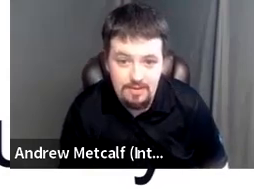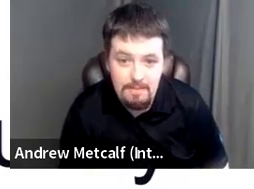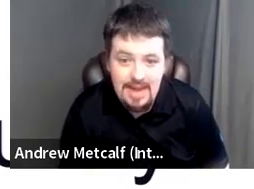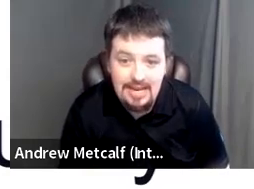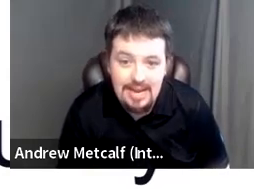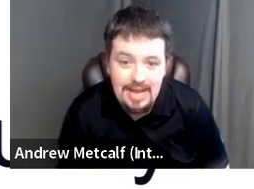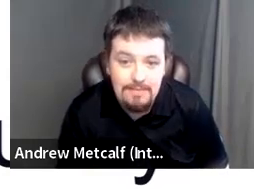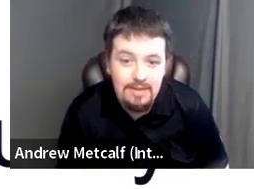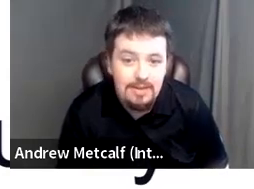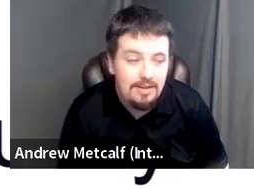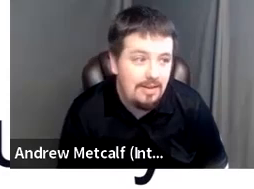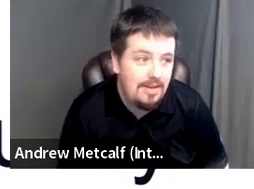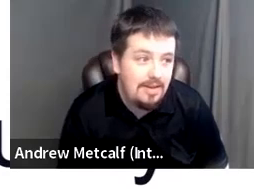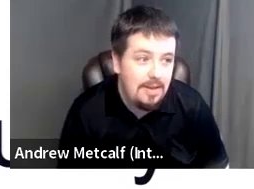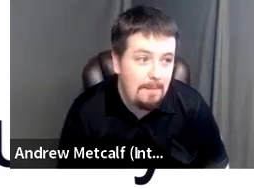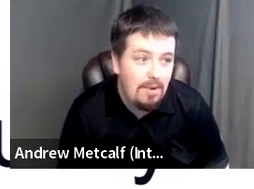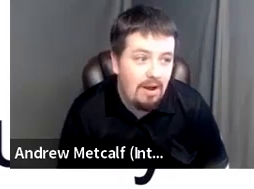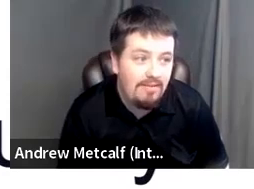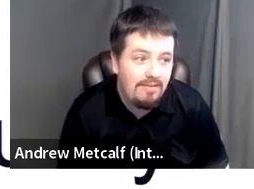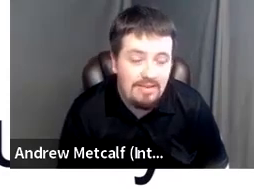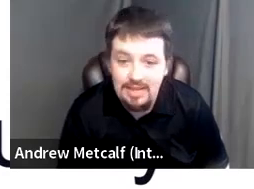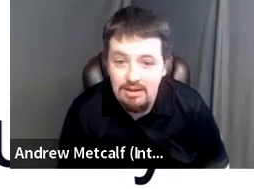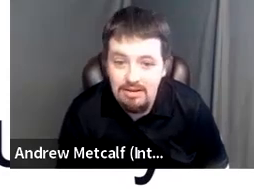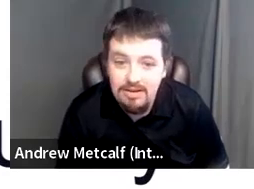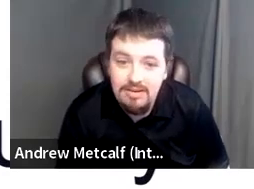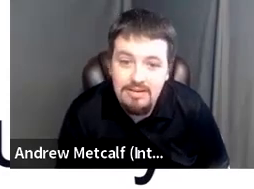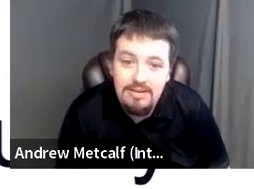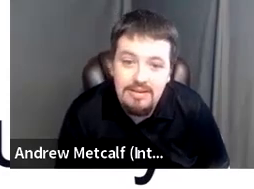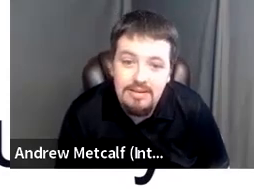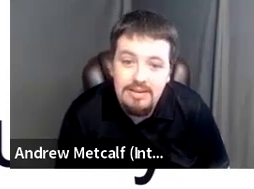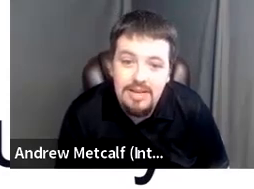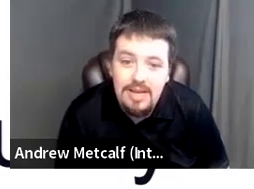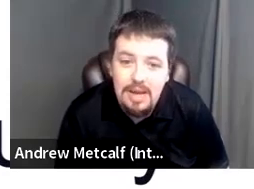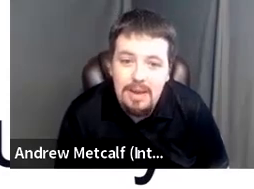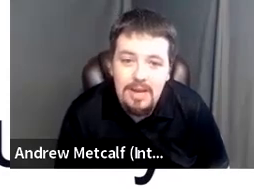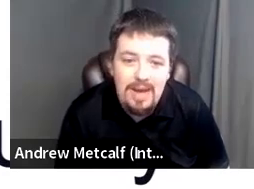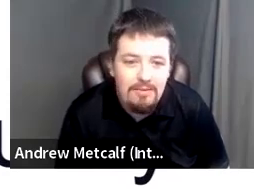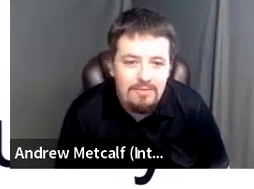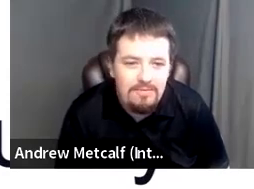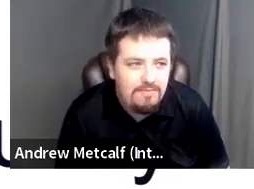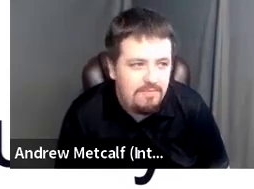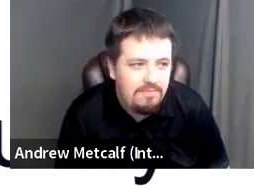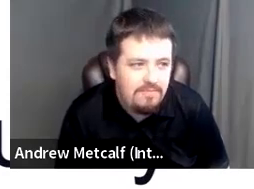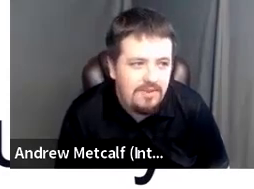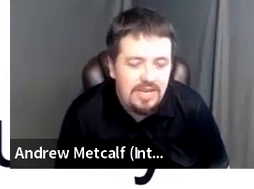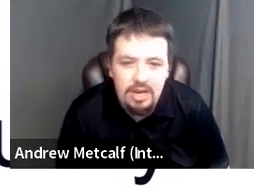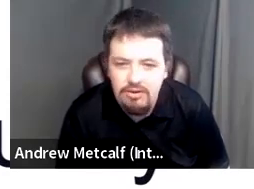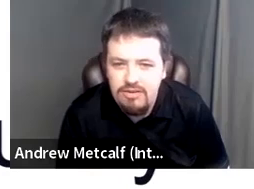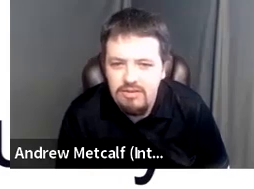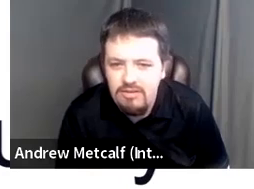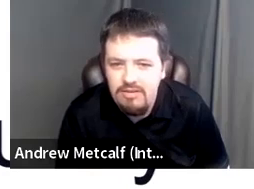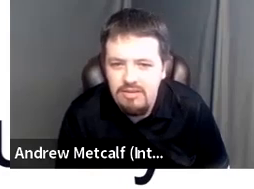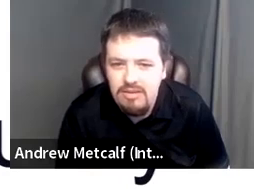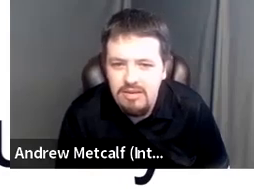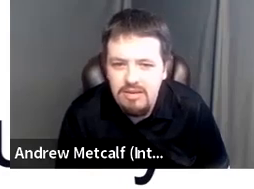there was a man named Ponce de Leon, maybe about